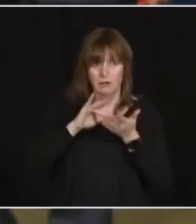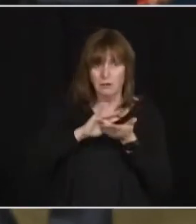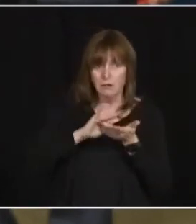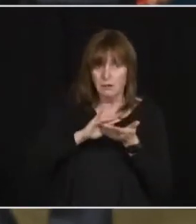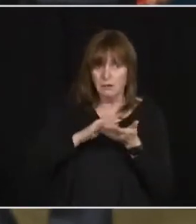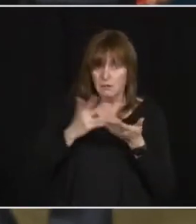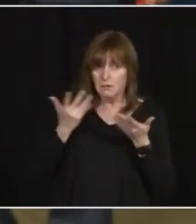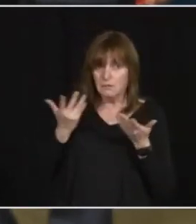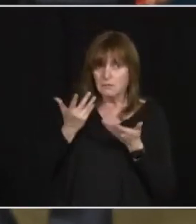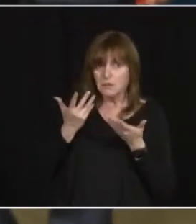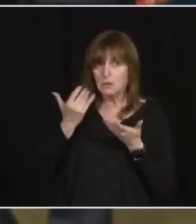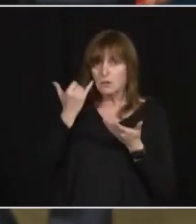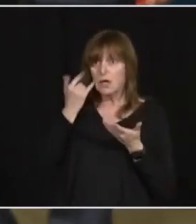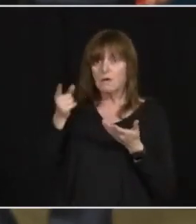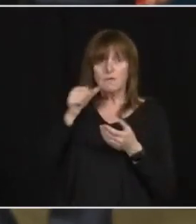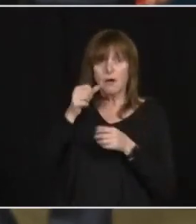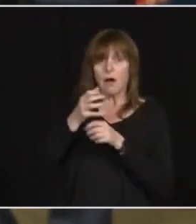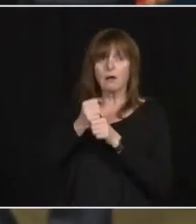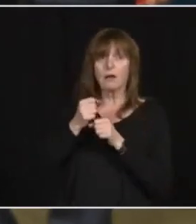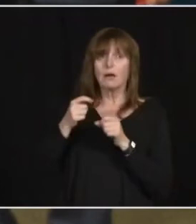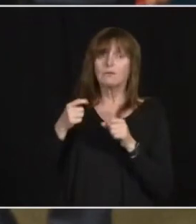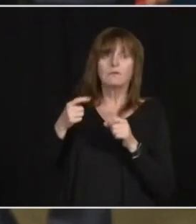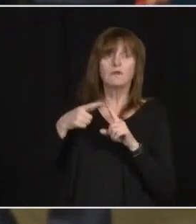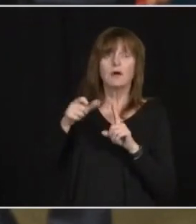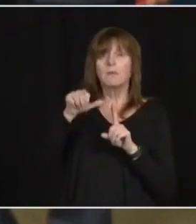supplies of the raw materials that we use to make common drugs?